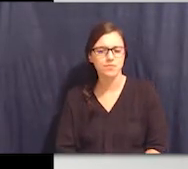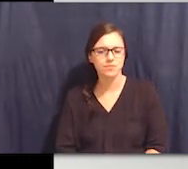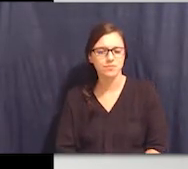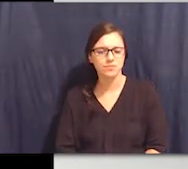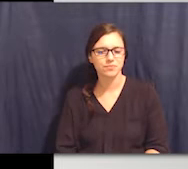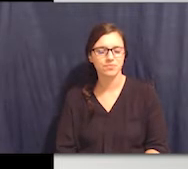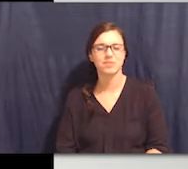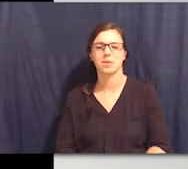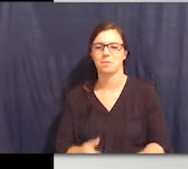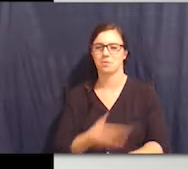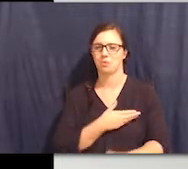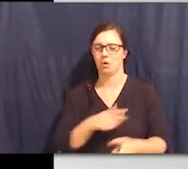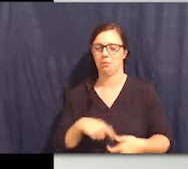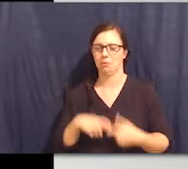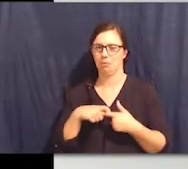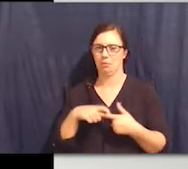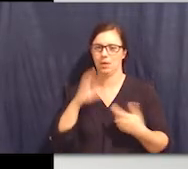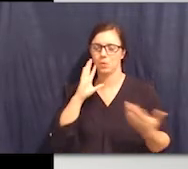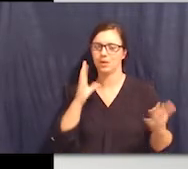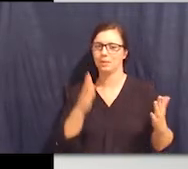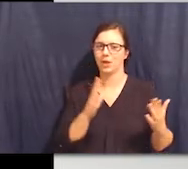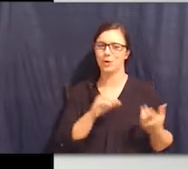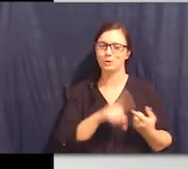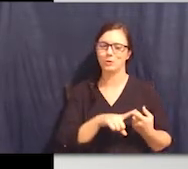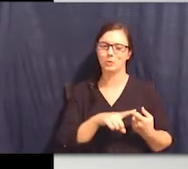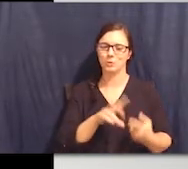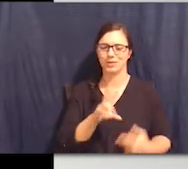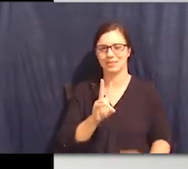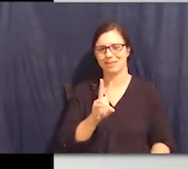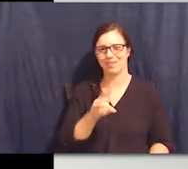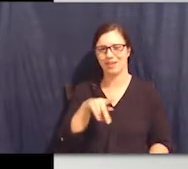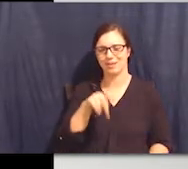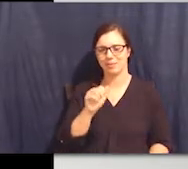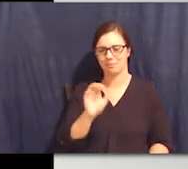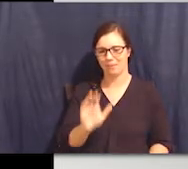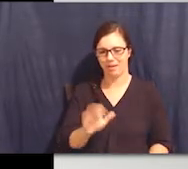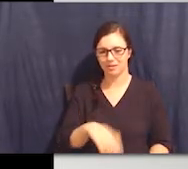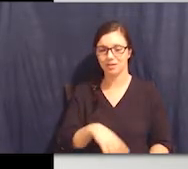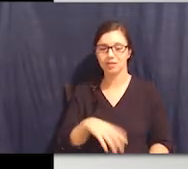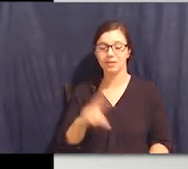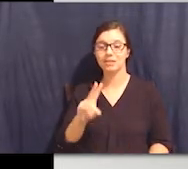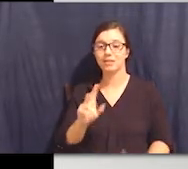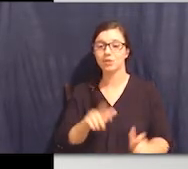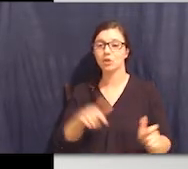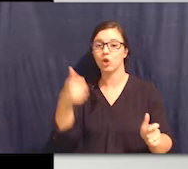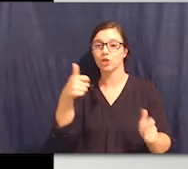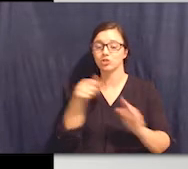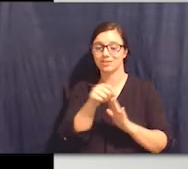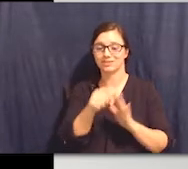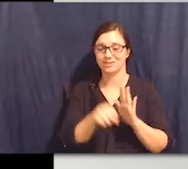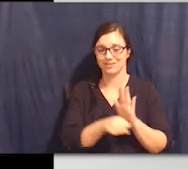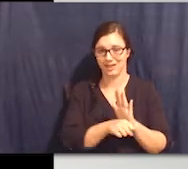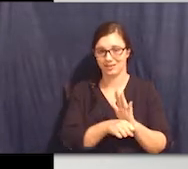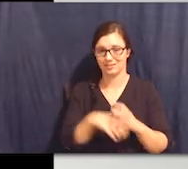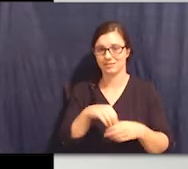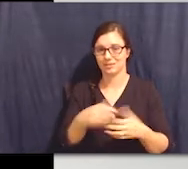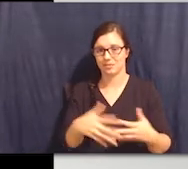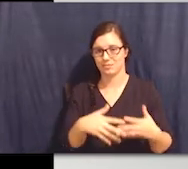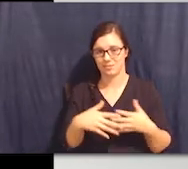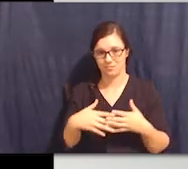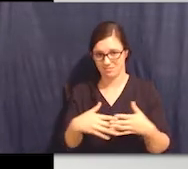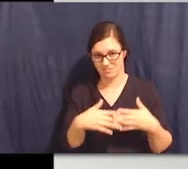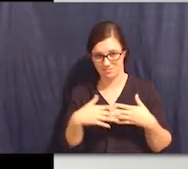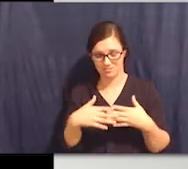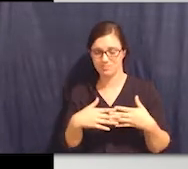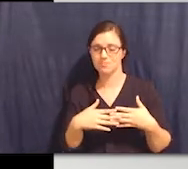But before I do that, I'm going to compare us to what's called the 7-PAC. So the 7 largest states in the United